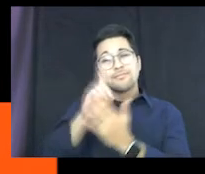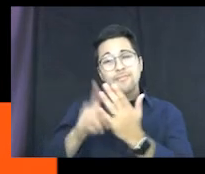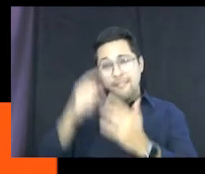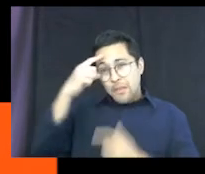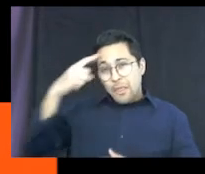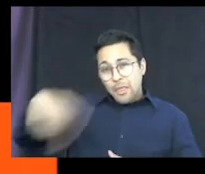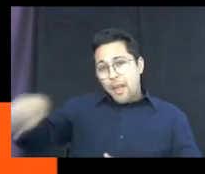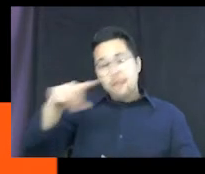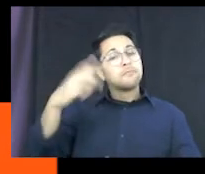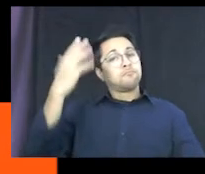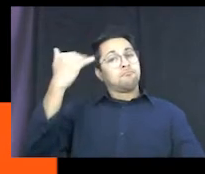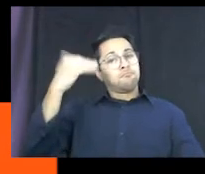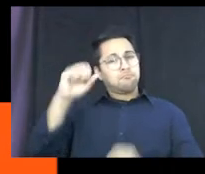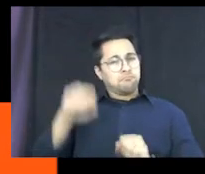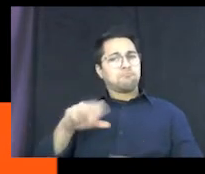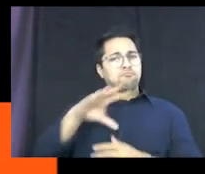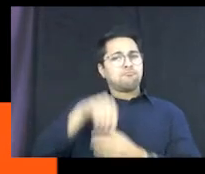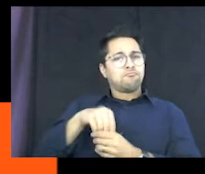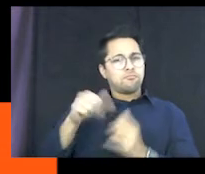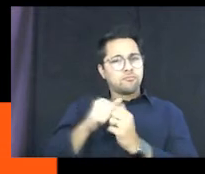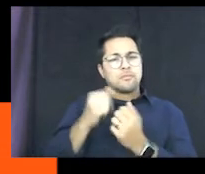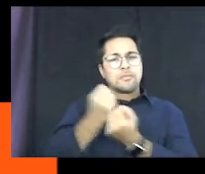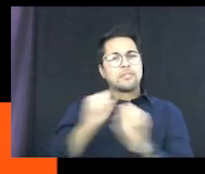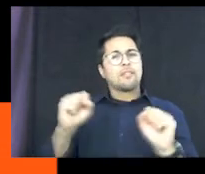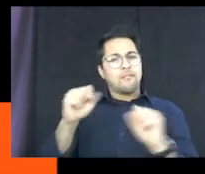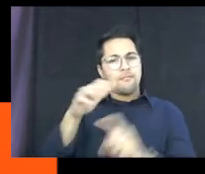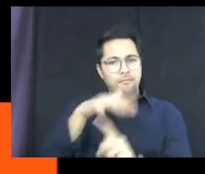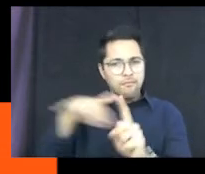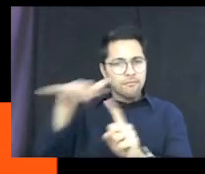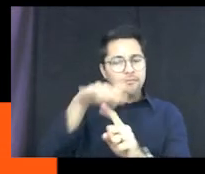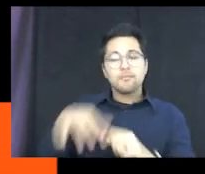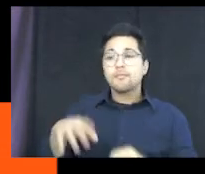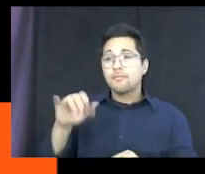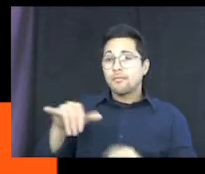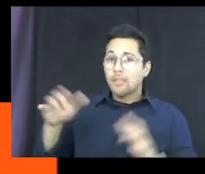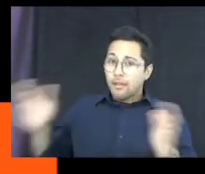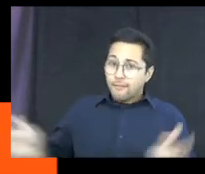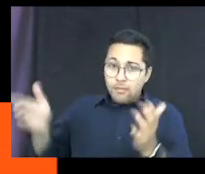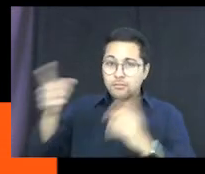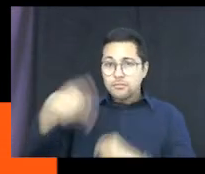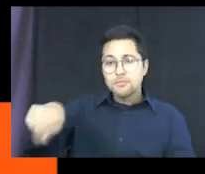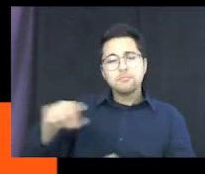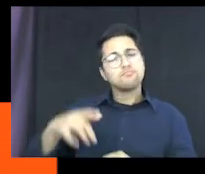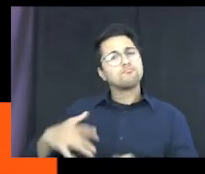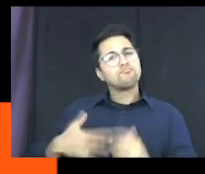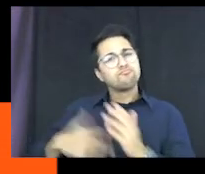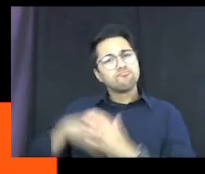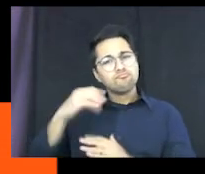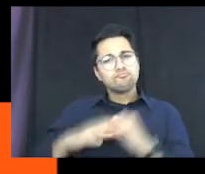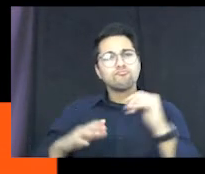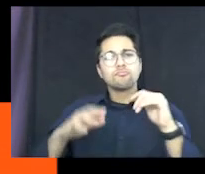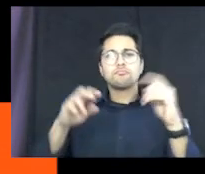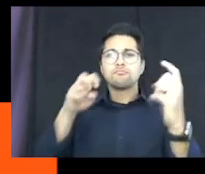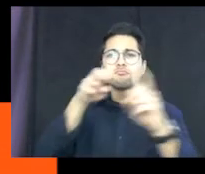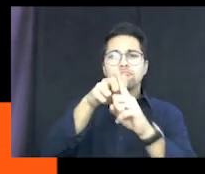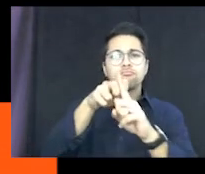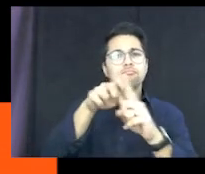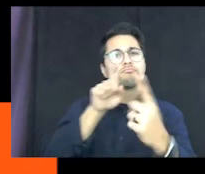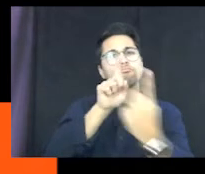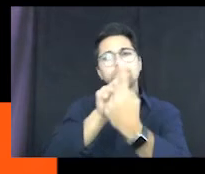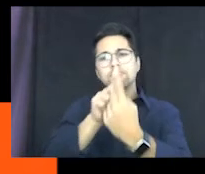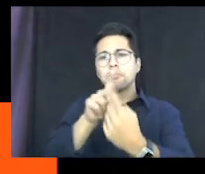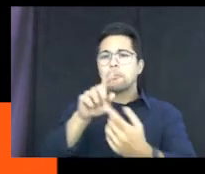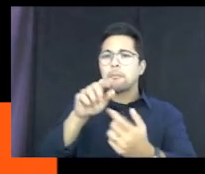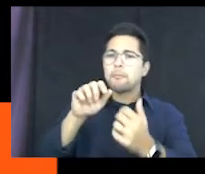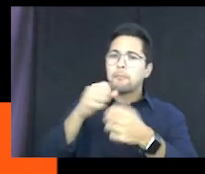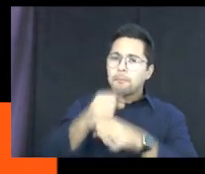so that they can partake in a safe space that enables them to comfortably make friendships with people that